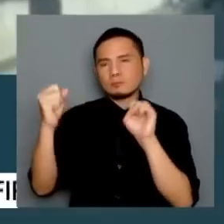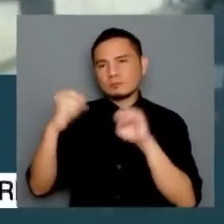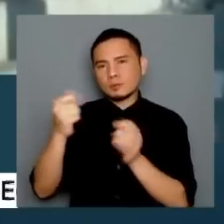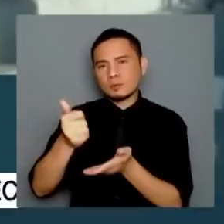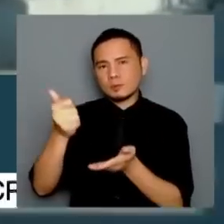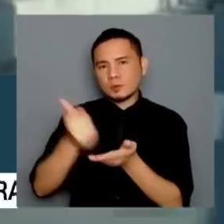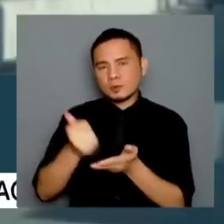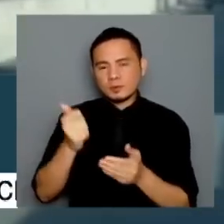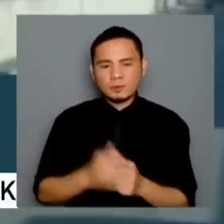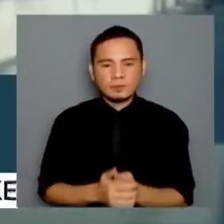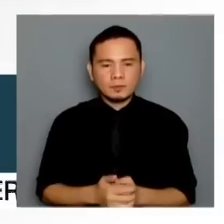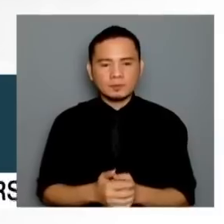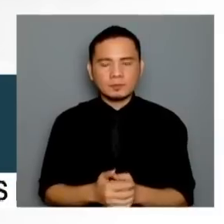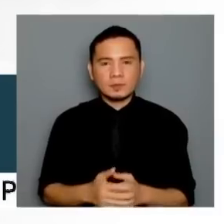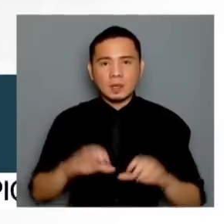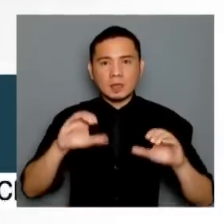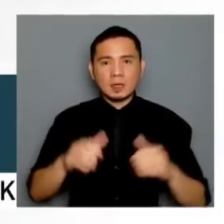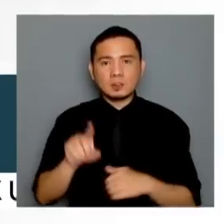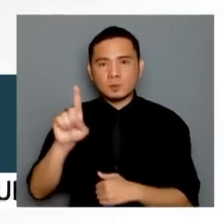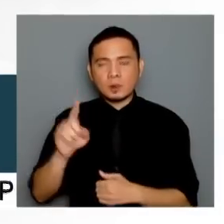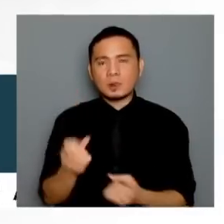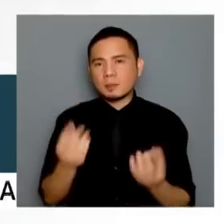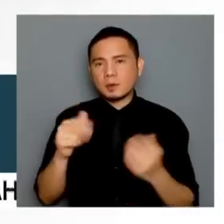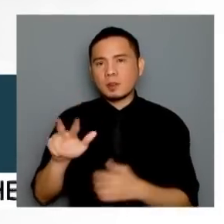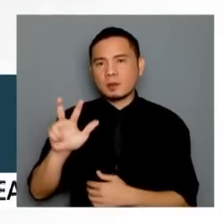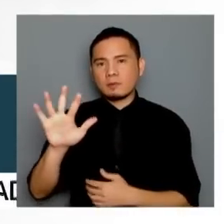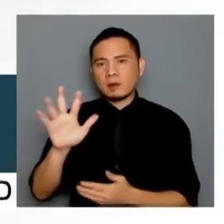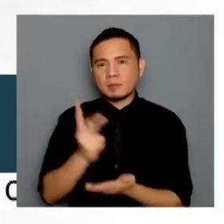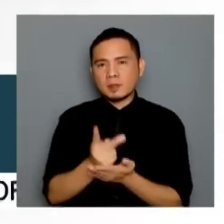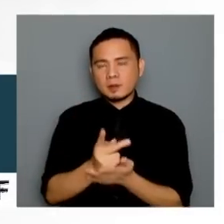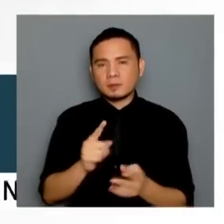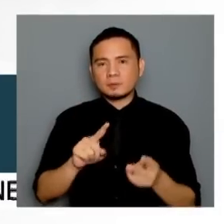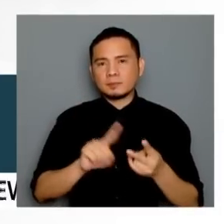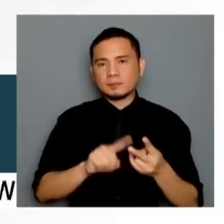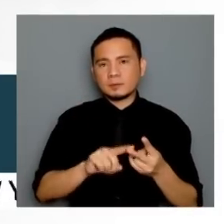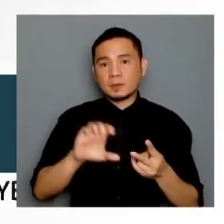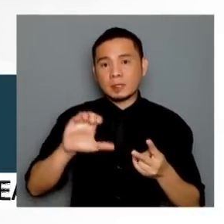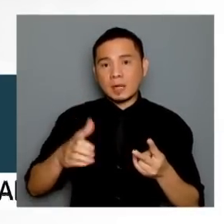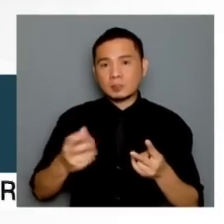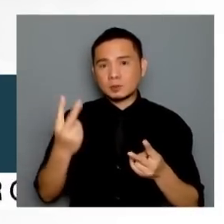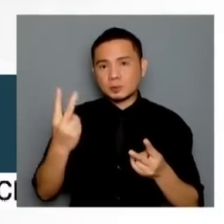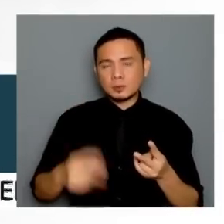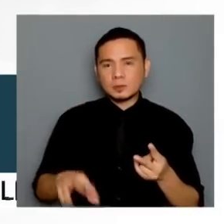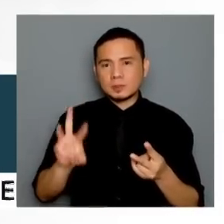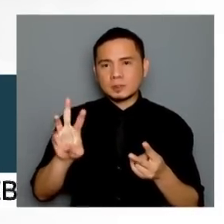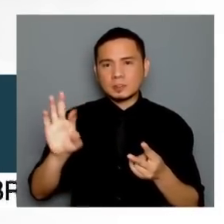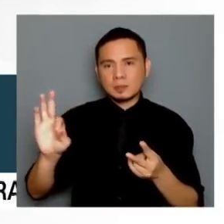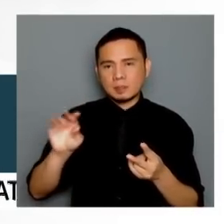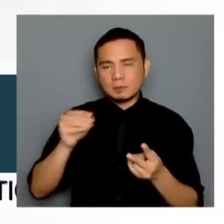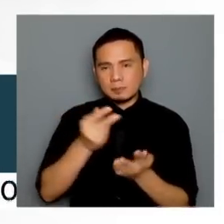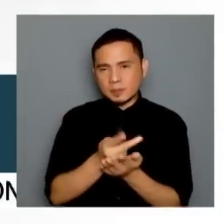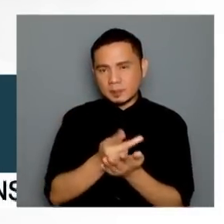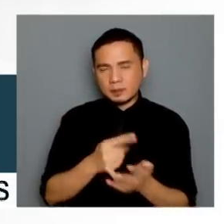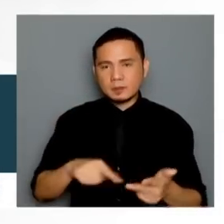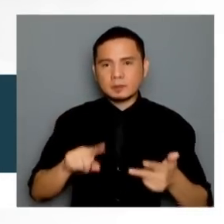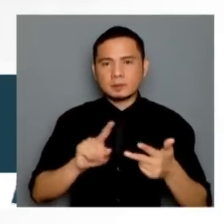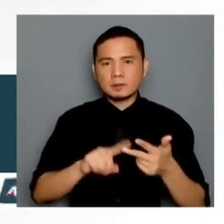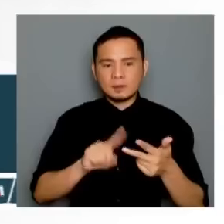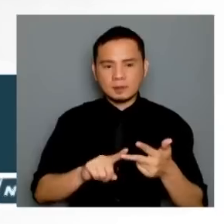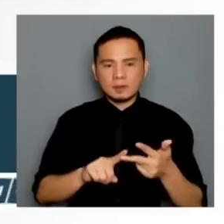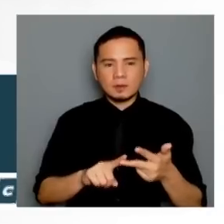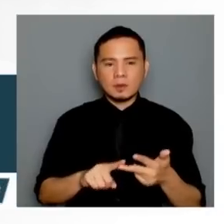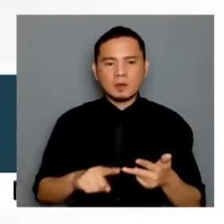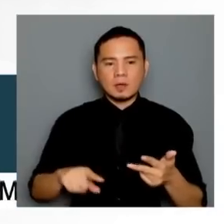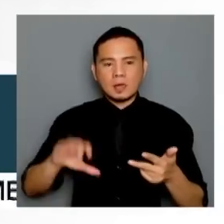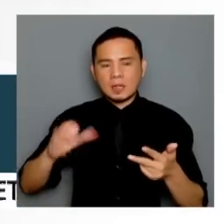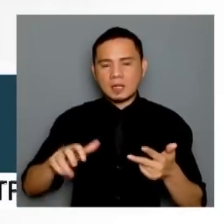vehicles, motorists are charged 35 pesos. Class 2 vehicles are charged 69 pesos, while it's for 104